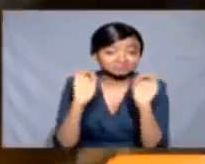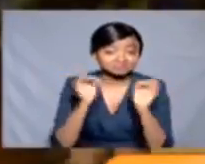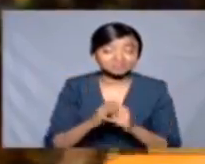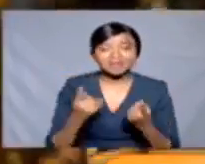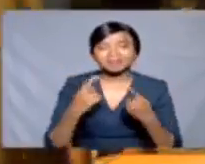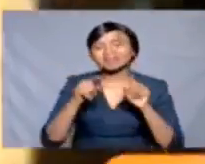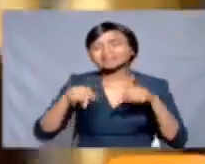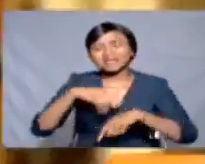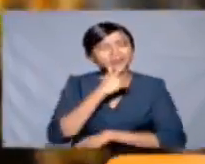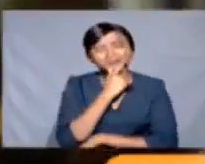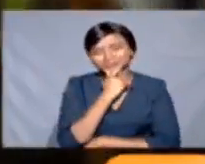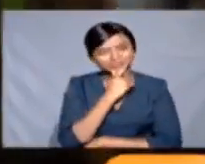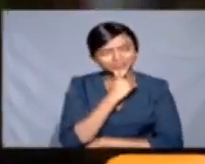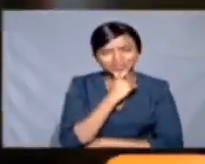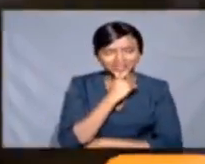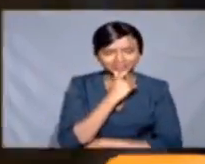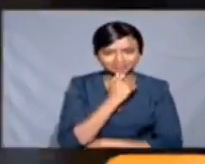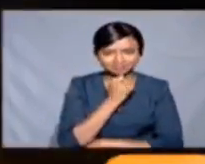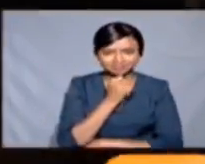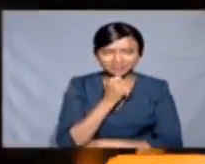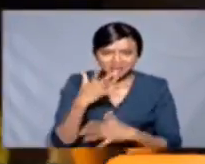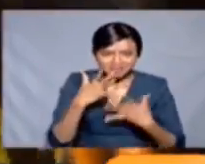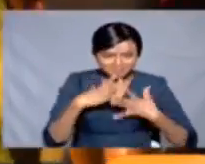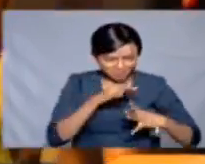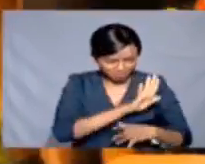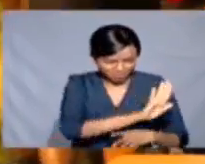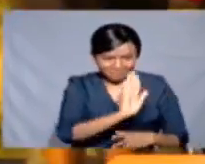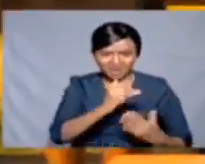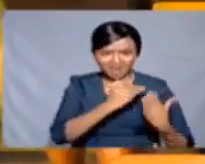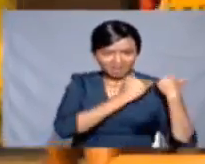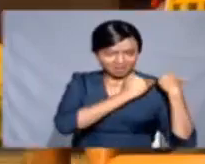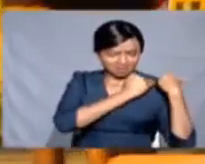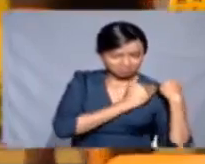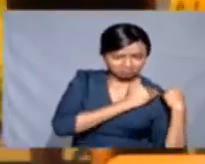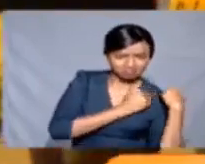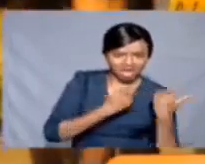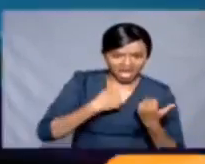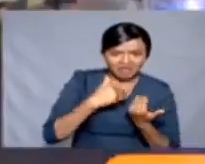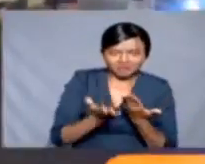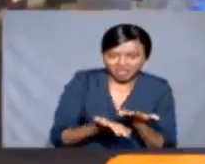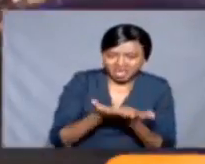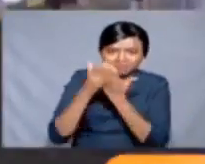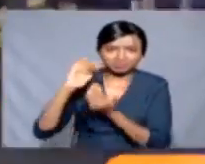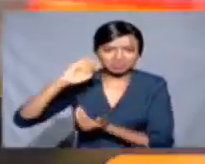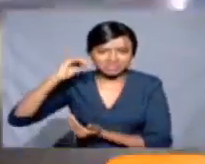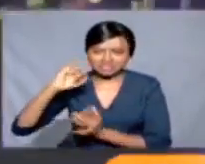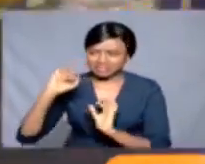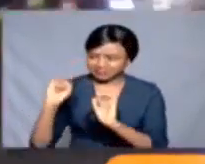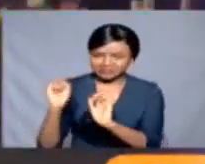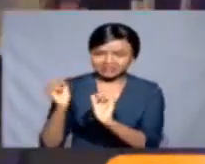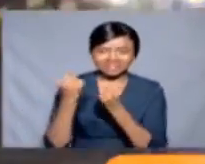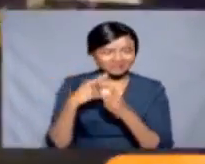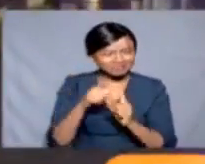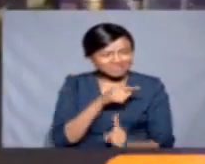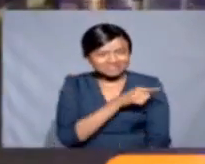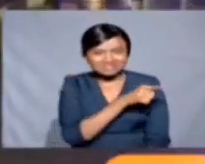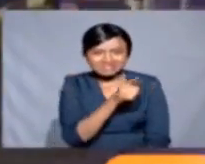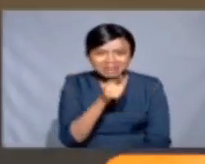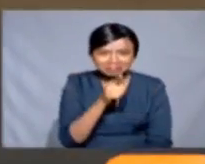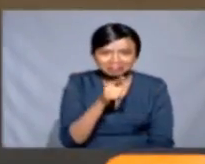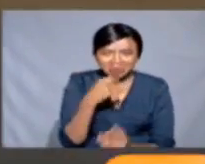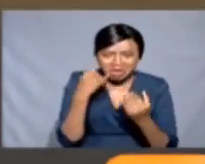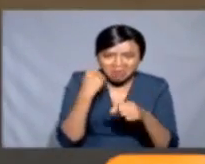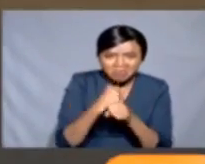Now the question is, will those with the mandate of ensuring that the city is a safe home for all its residents take